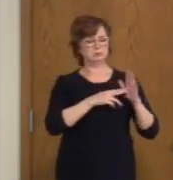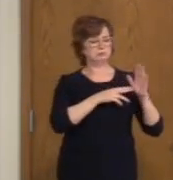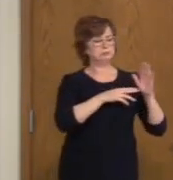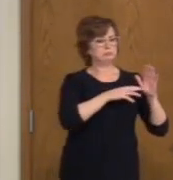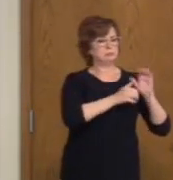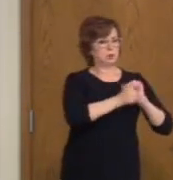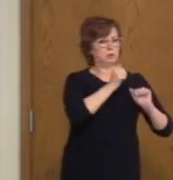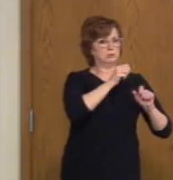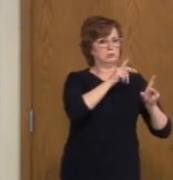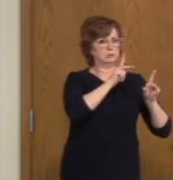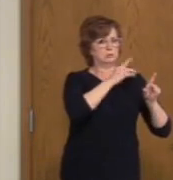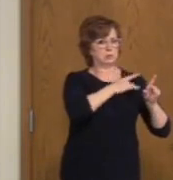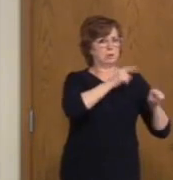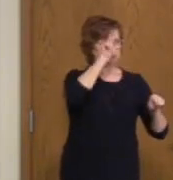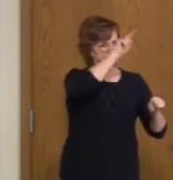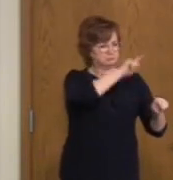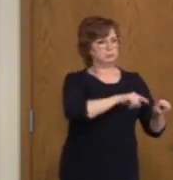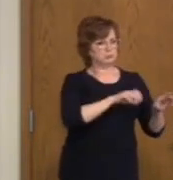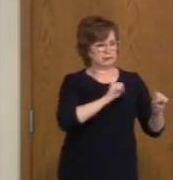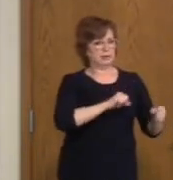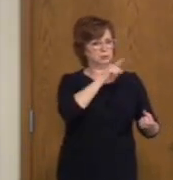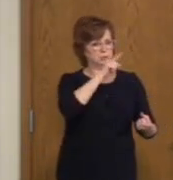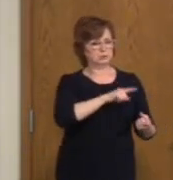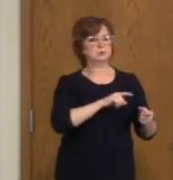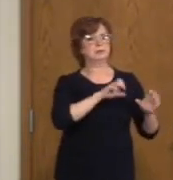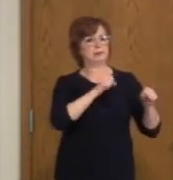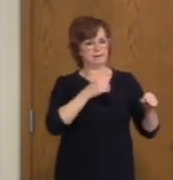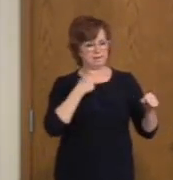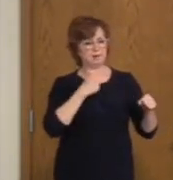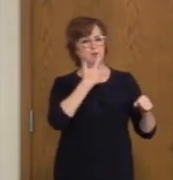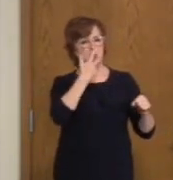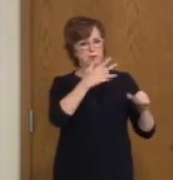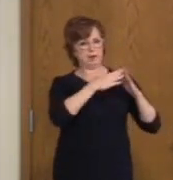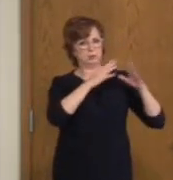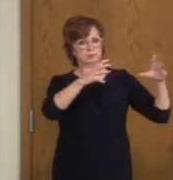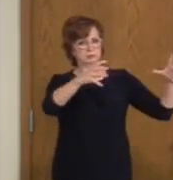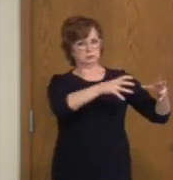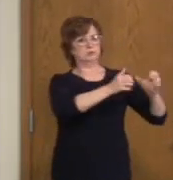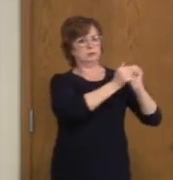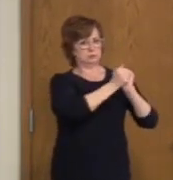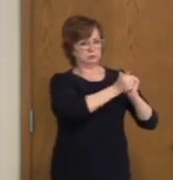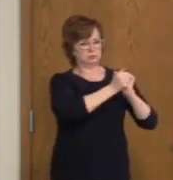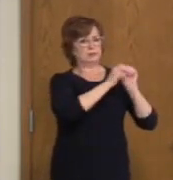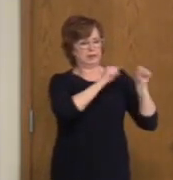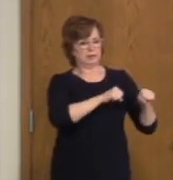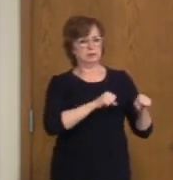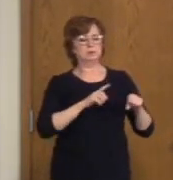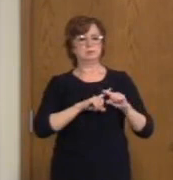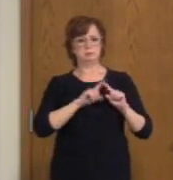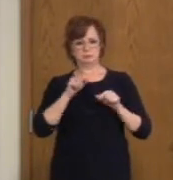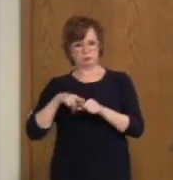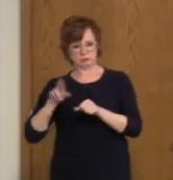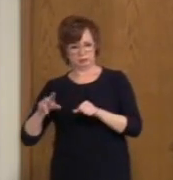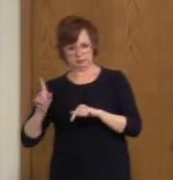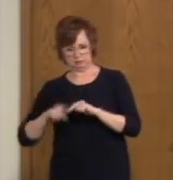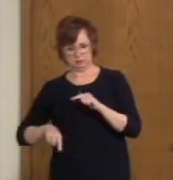province is that with great care you can make household bubbles of up to 3, as long as you are conscious that people